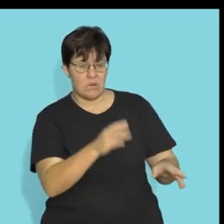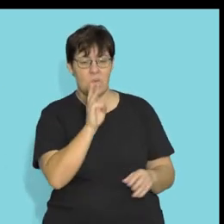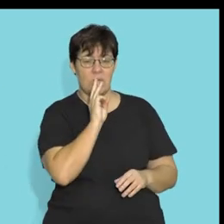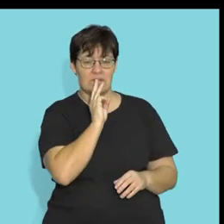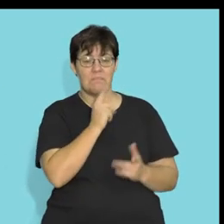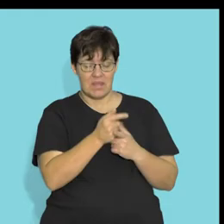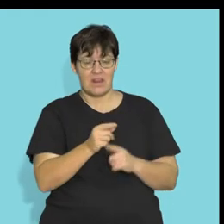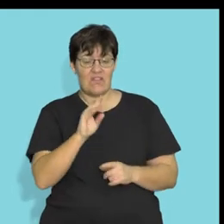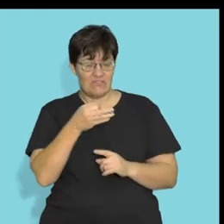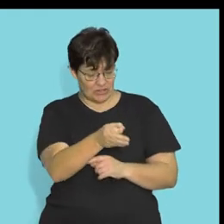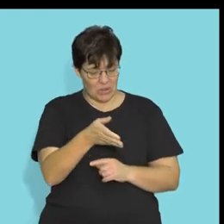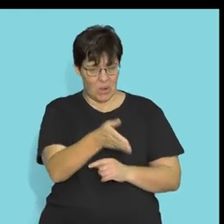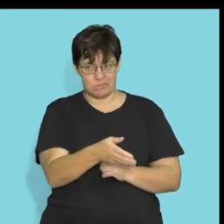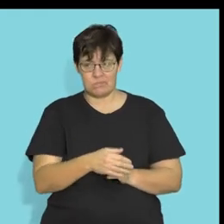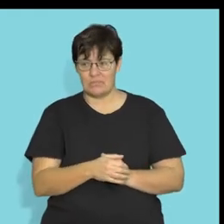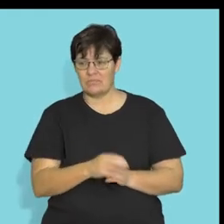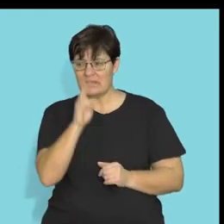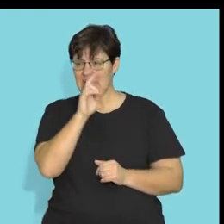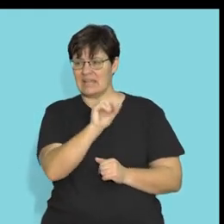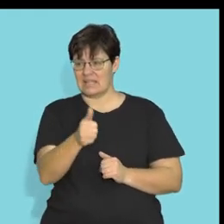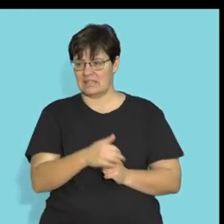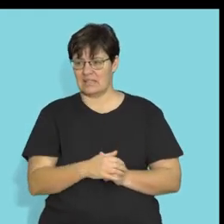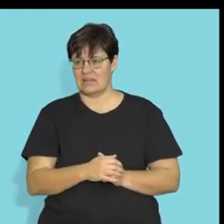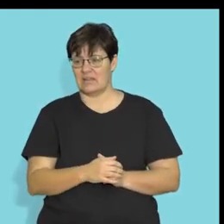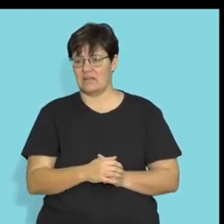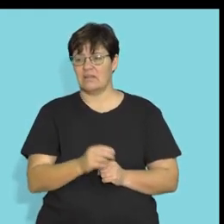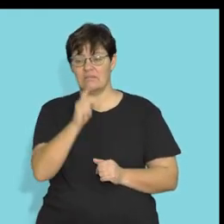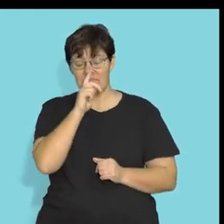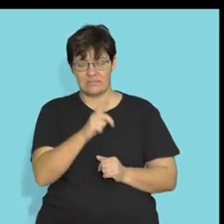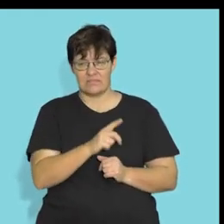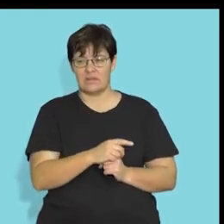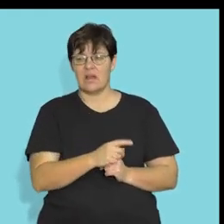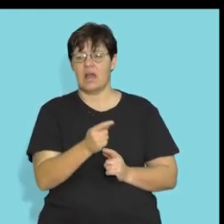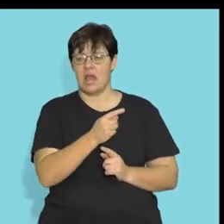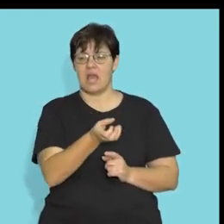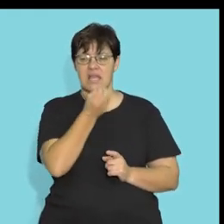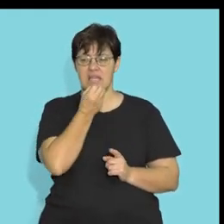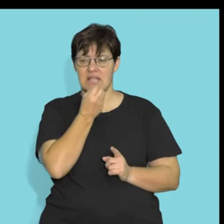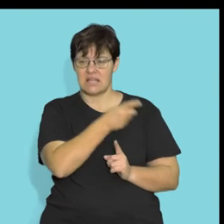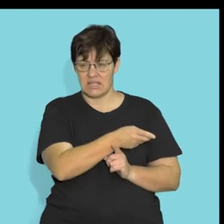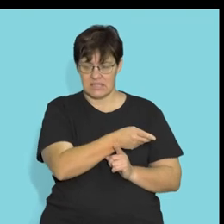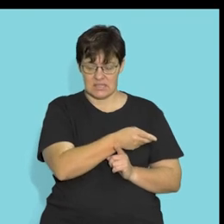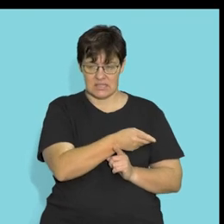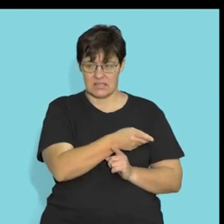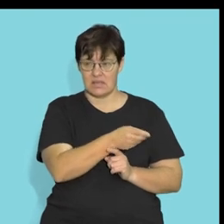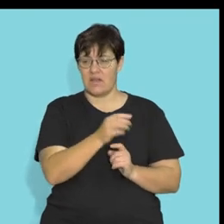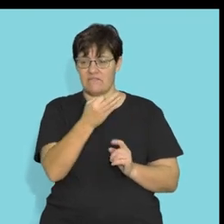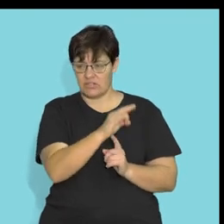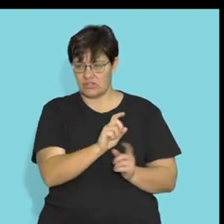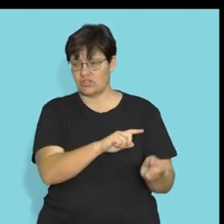concentrated in fish. And we'll see this in the next slide. So you'll find that individuals that consume these will then